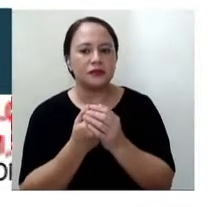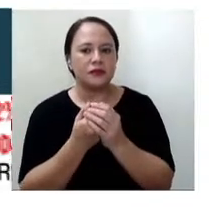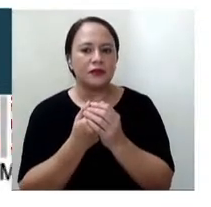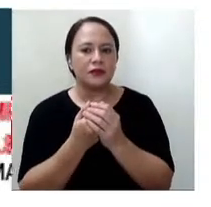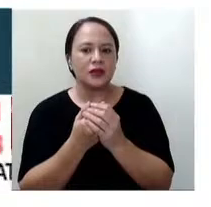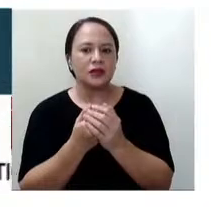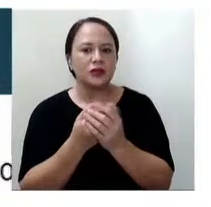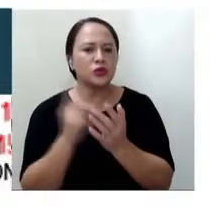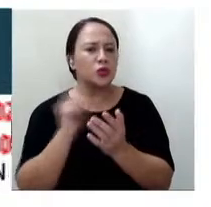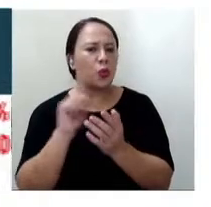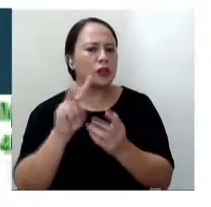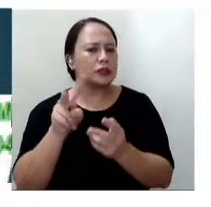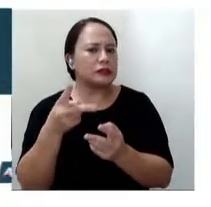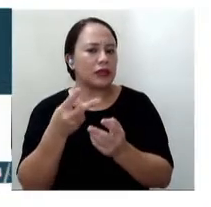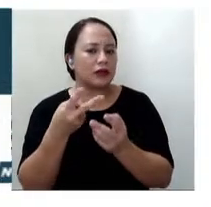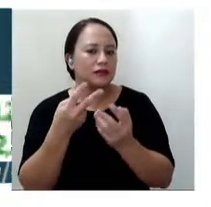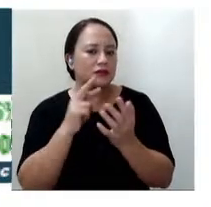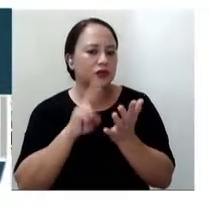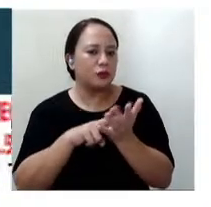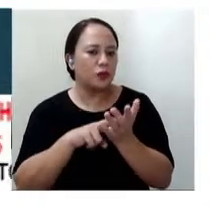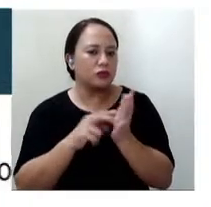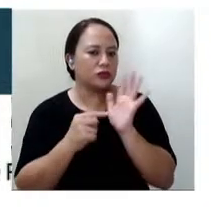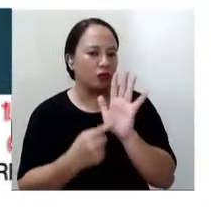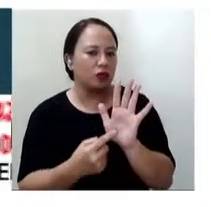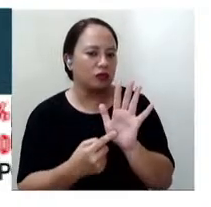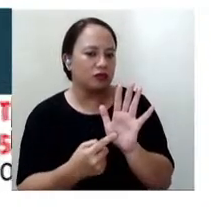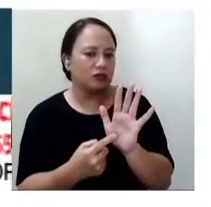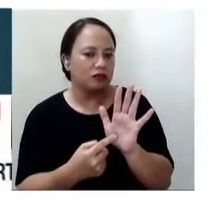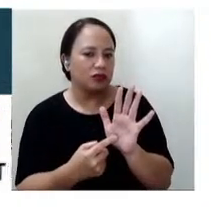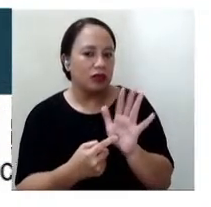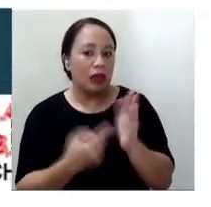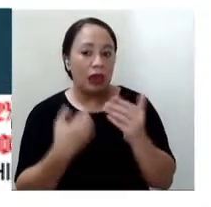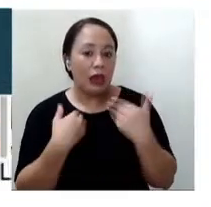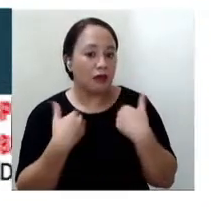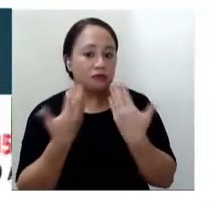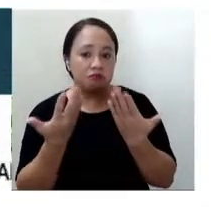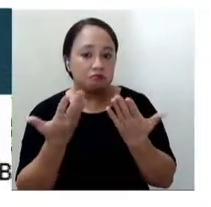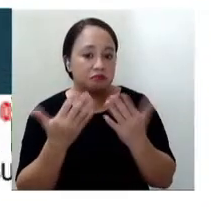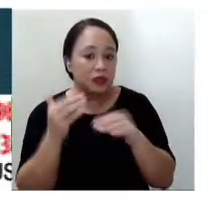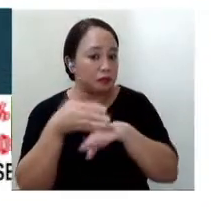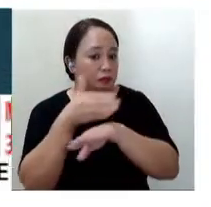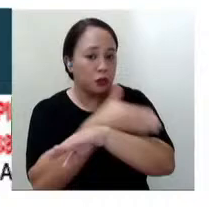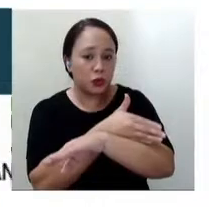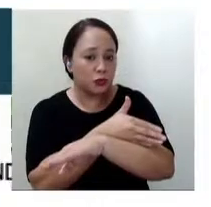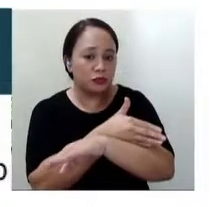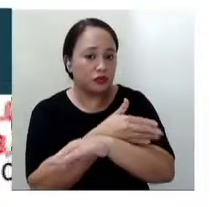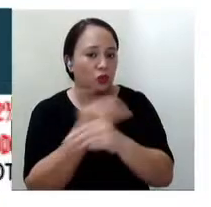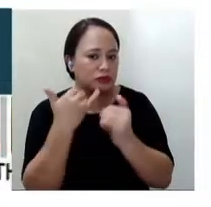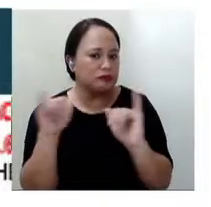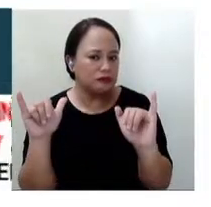What did the second report show you? Did they gain any headway, or was it more of the same?